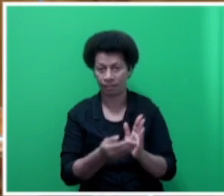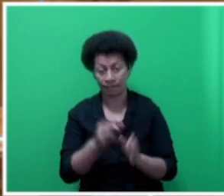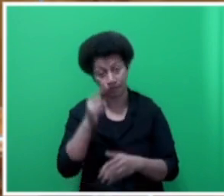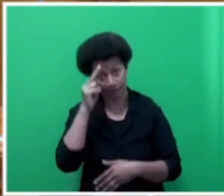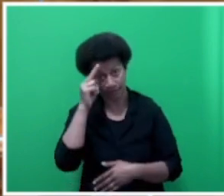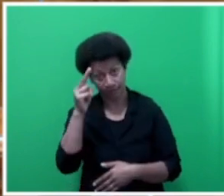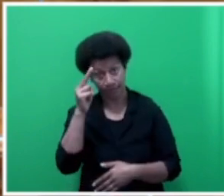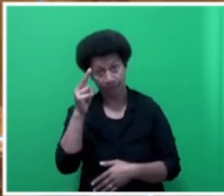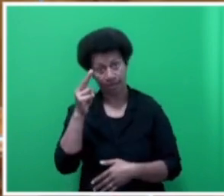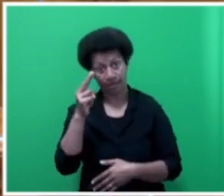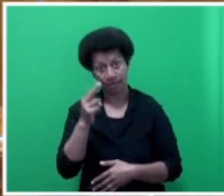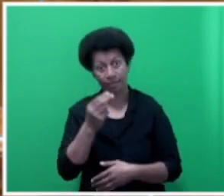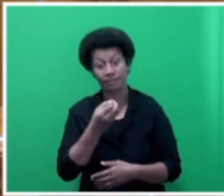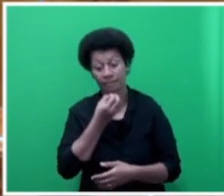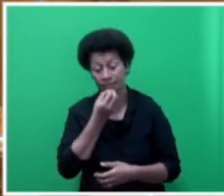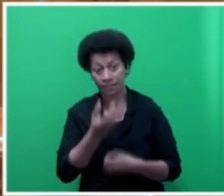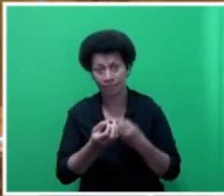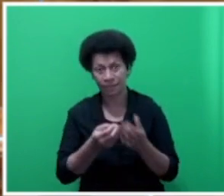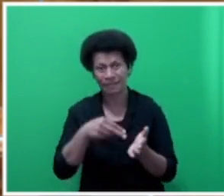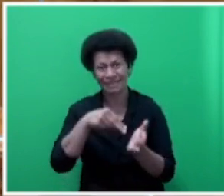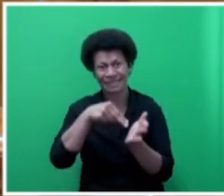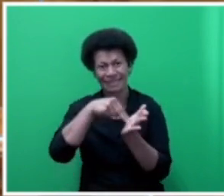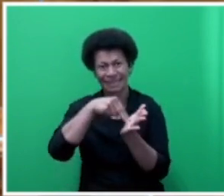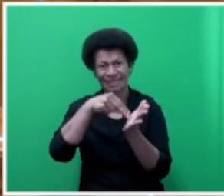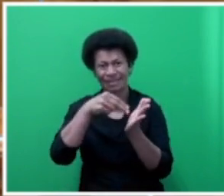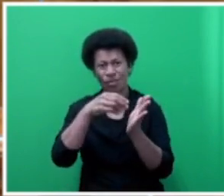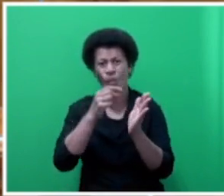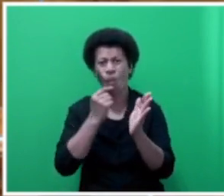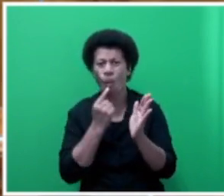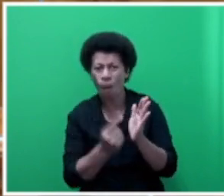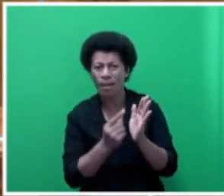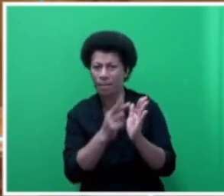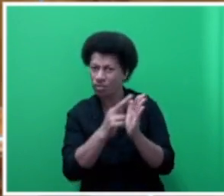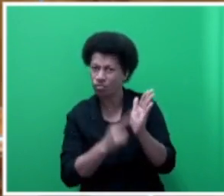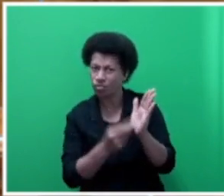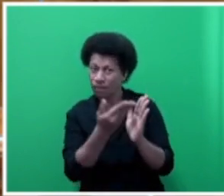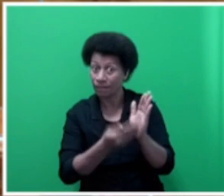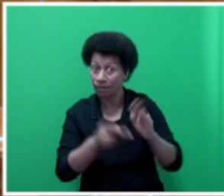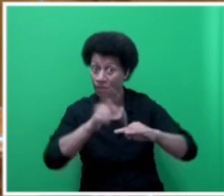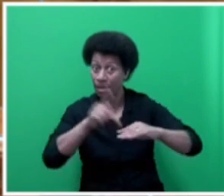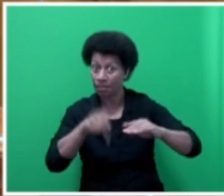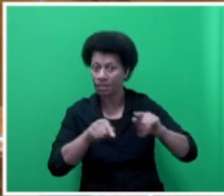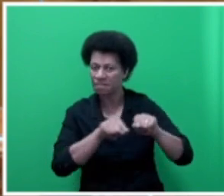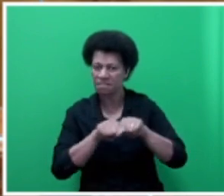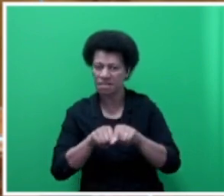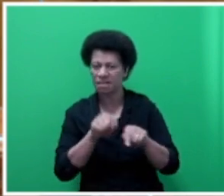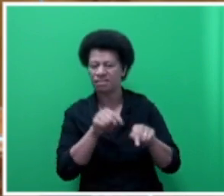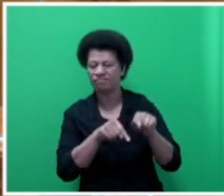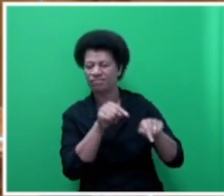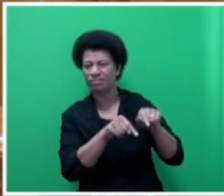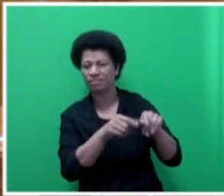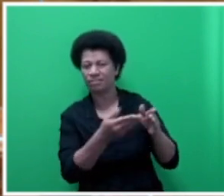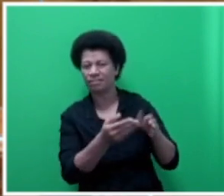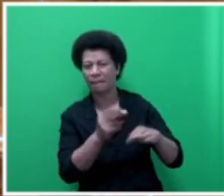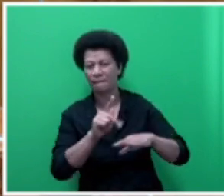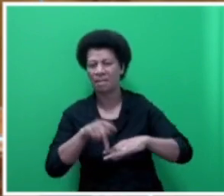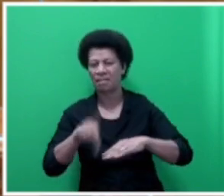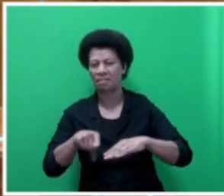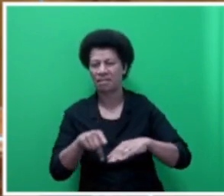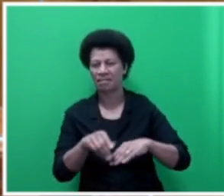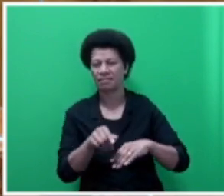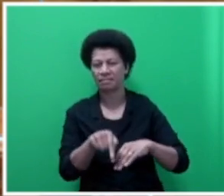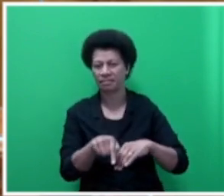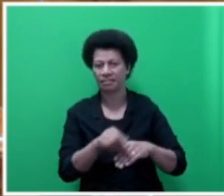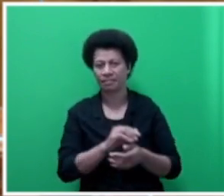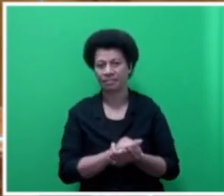Sir, putting down Standing Orders 101 is a mockery of Parliament. The opposition condemns this in the most strongest terms